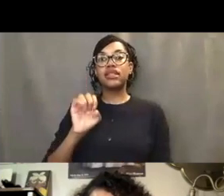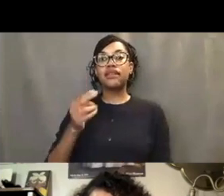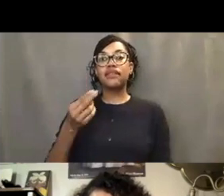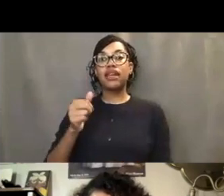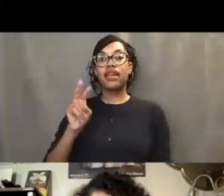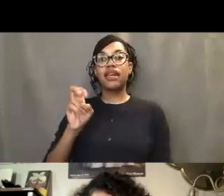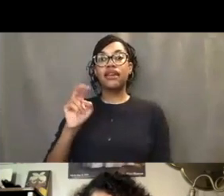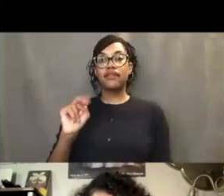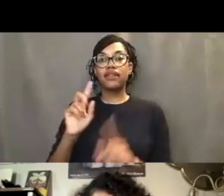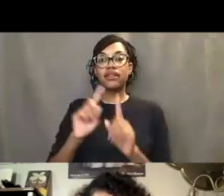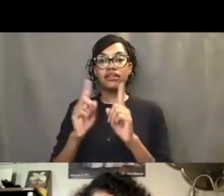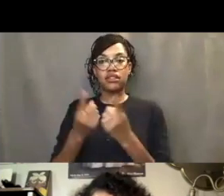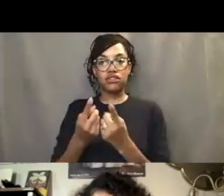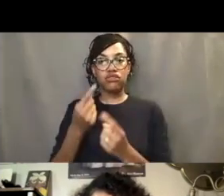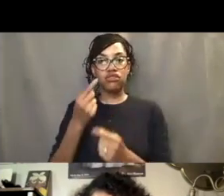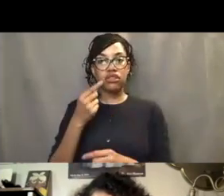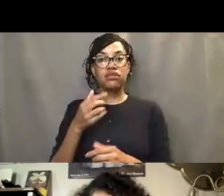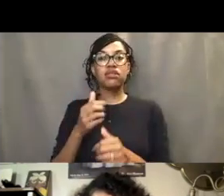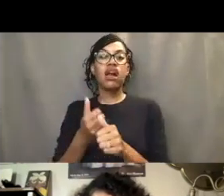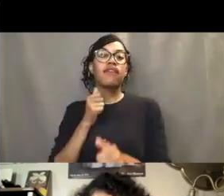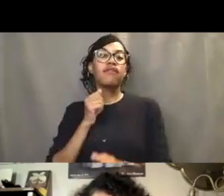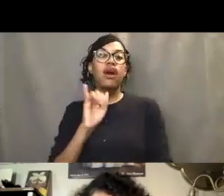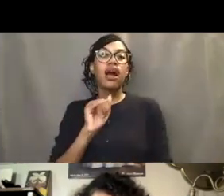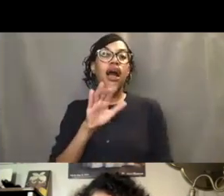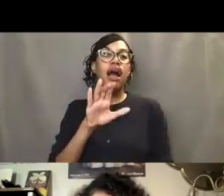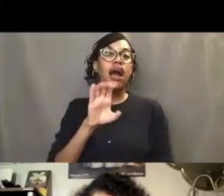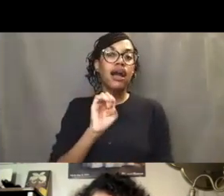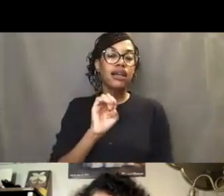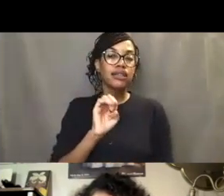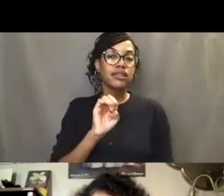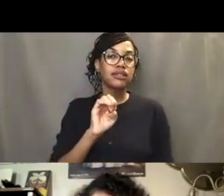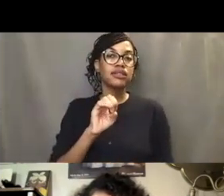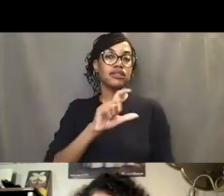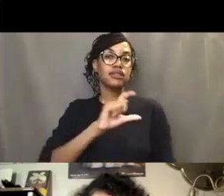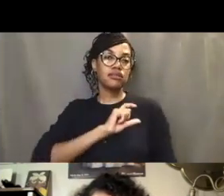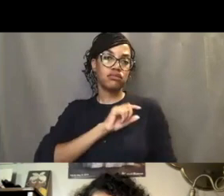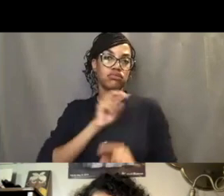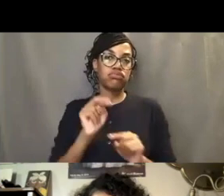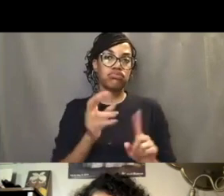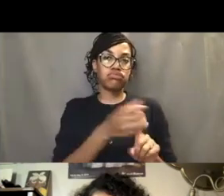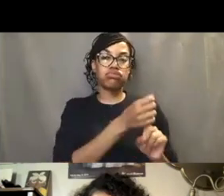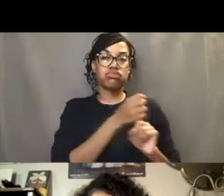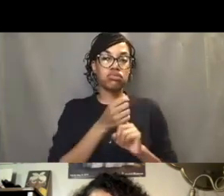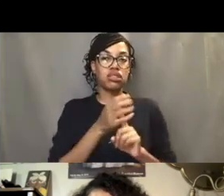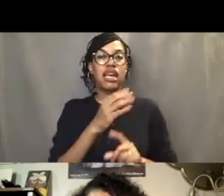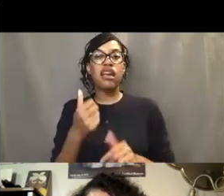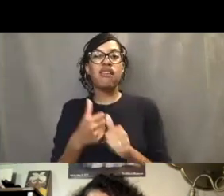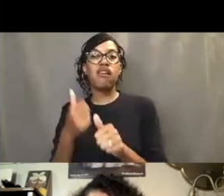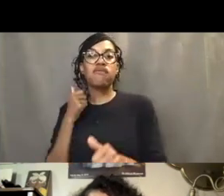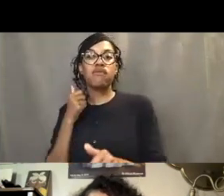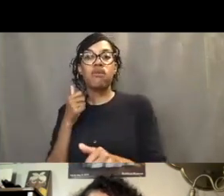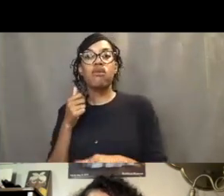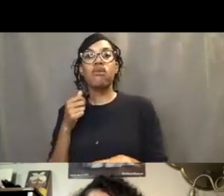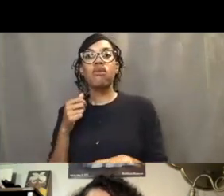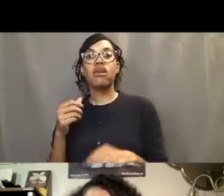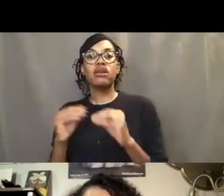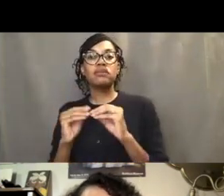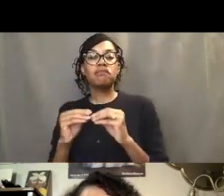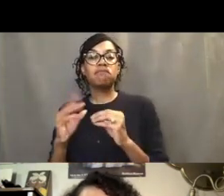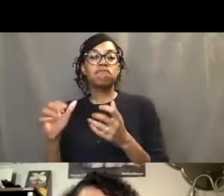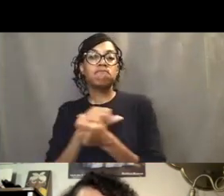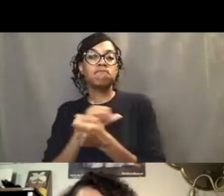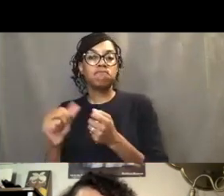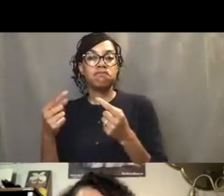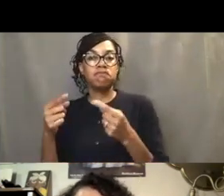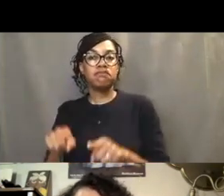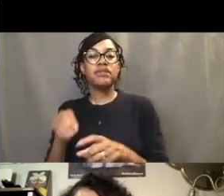for ethnic studies courses. Members have even pulled in community support to create policies that ensure children in every school have access